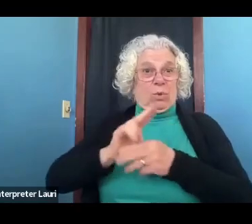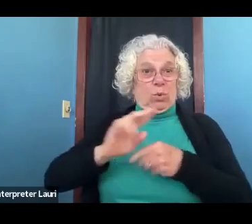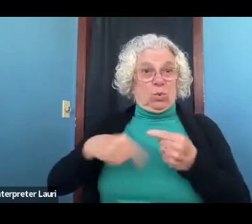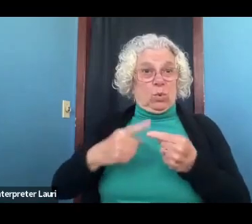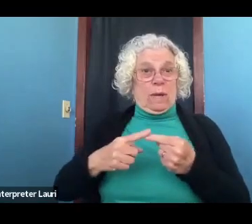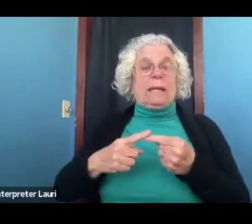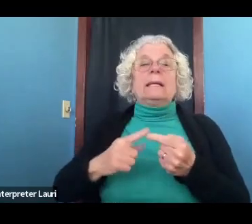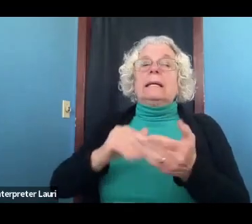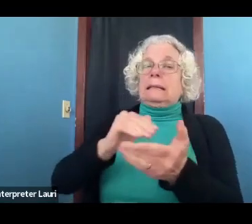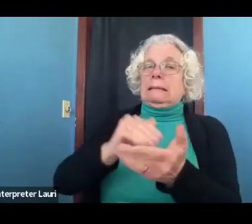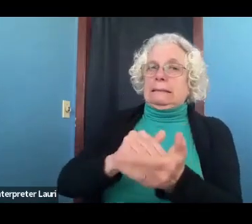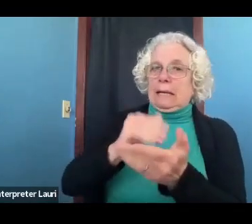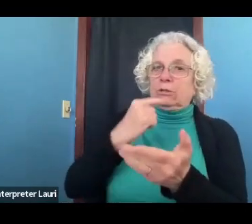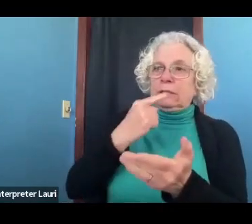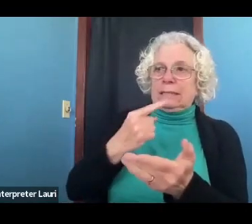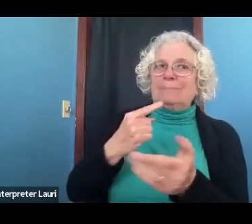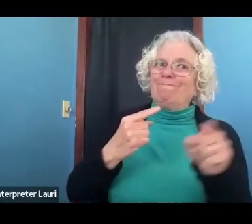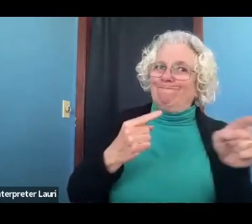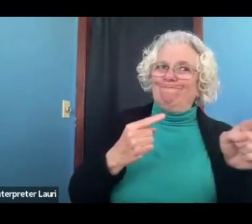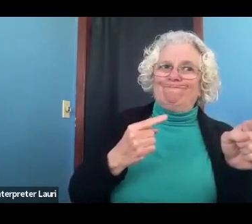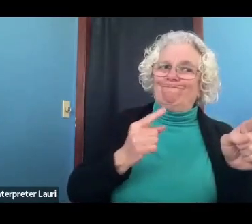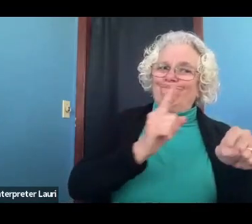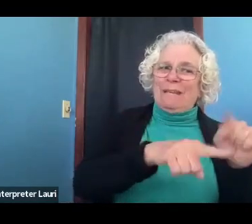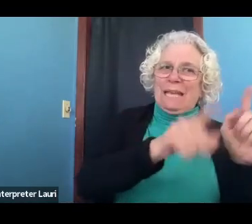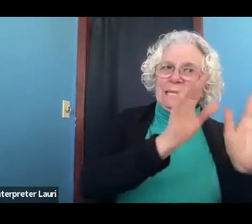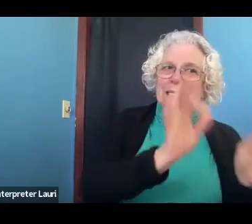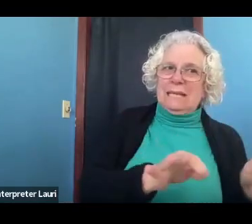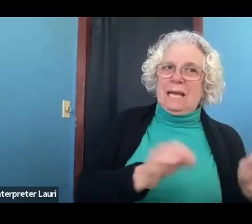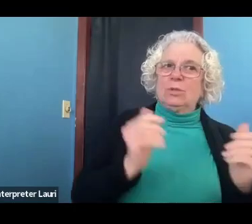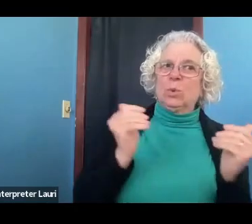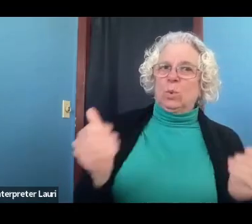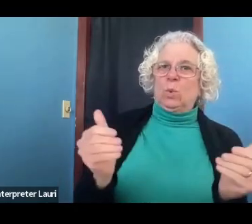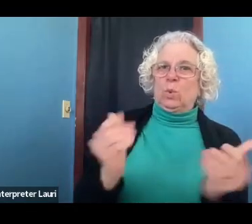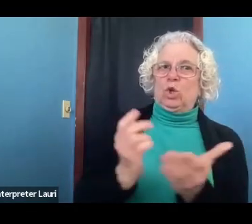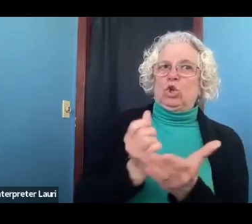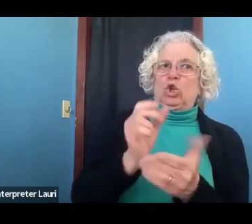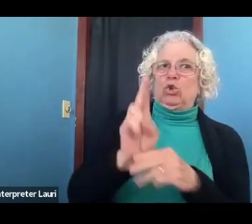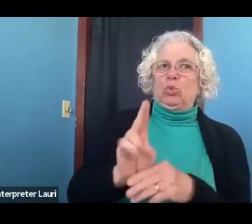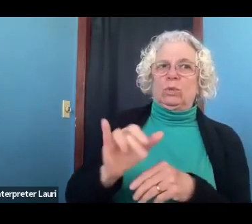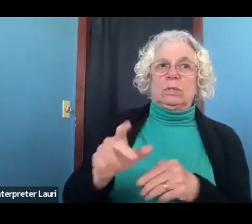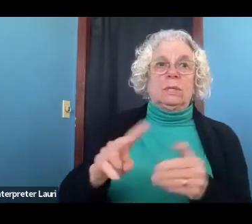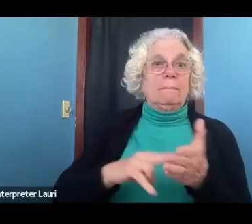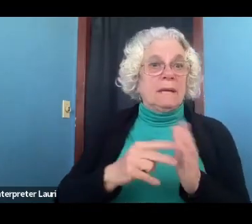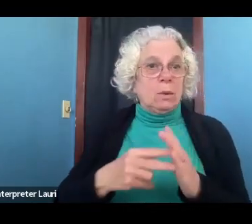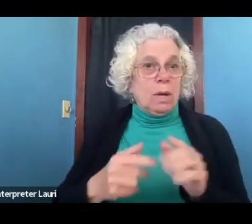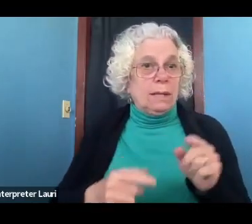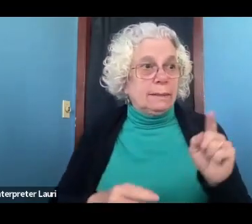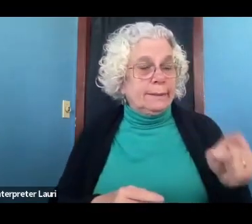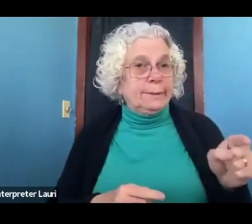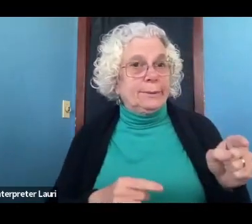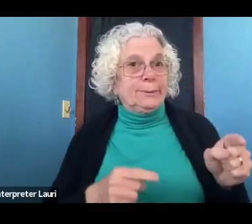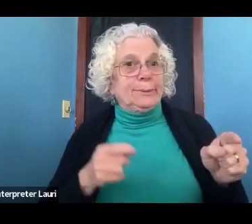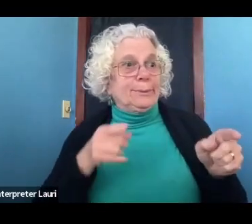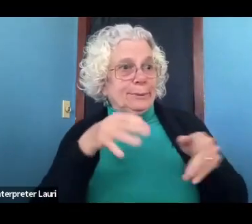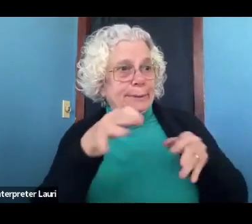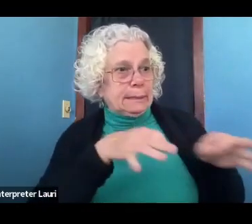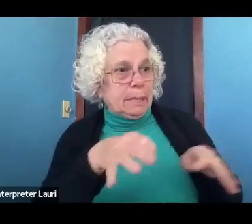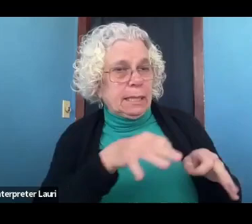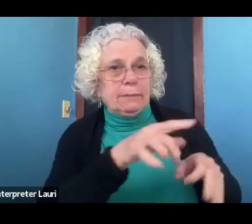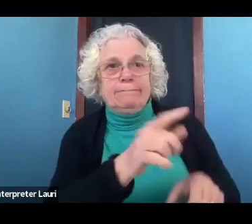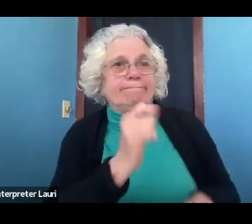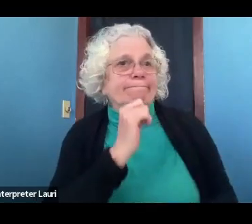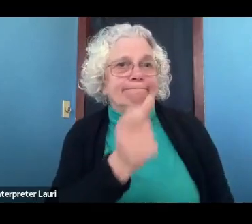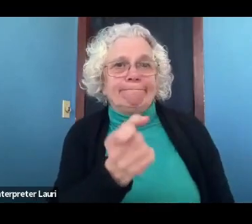it. So what does it mean to be triggered? It means you can't understand your treatment options or you can't communicate